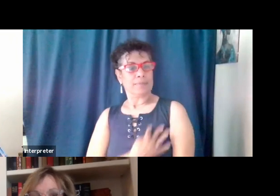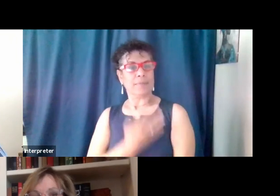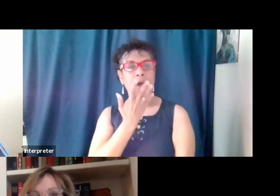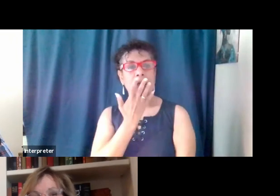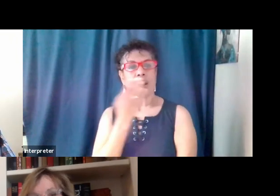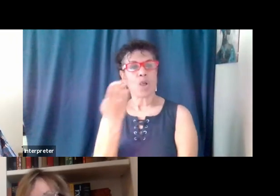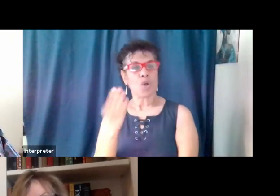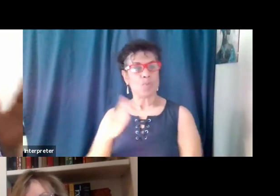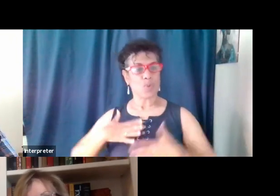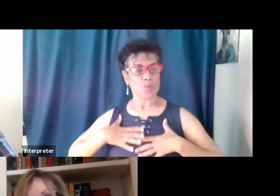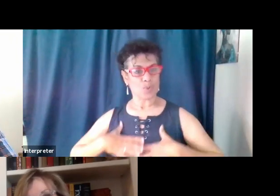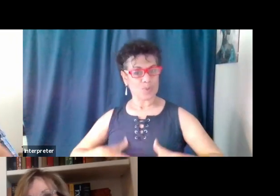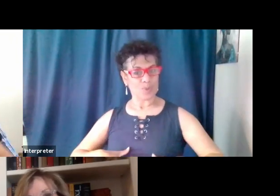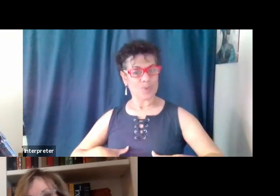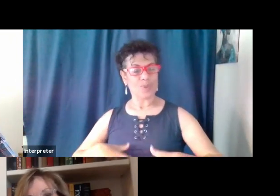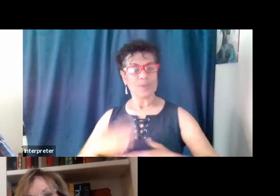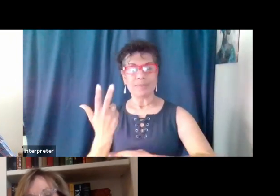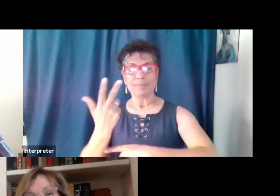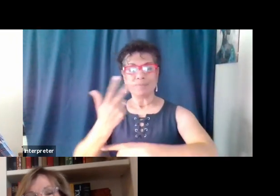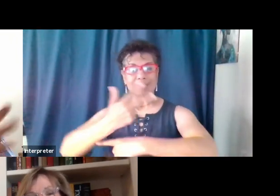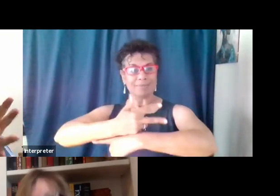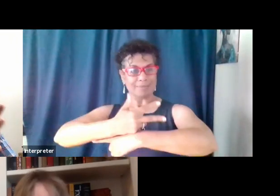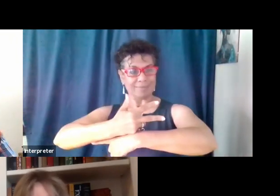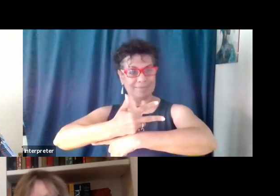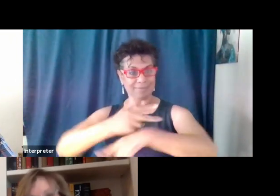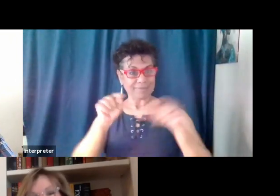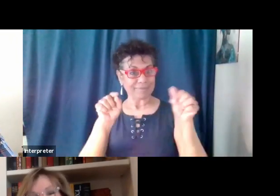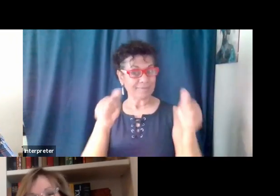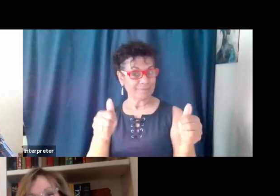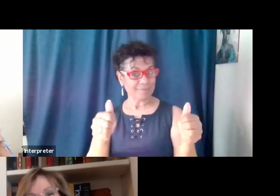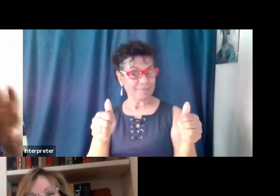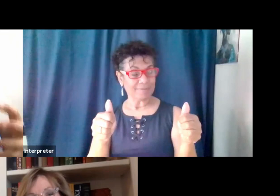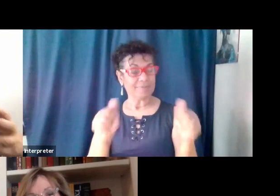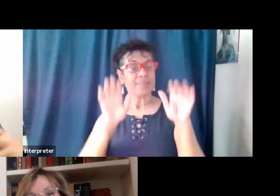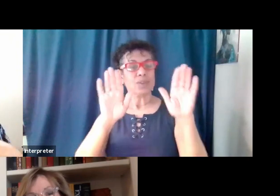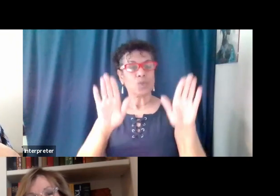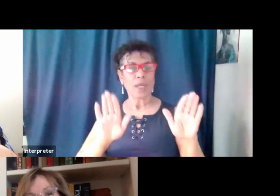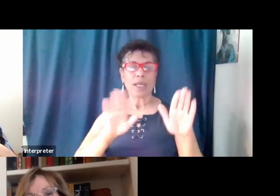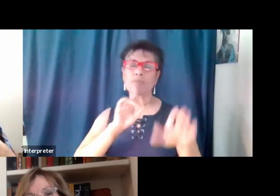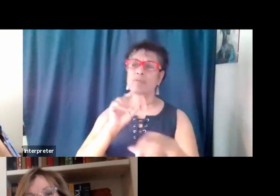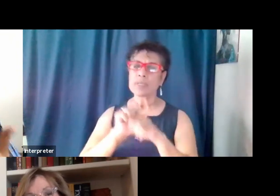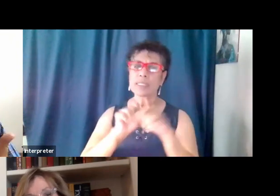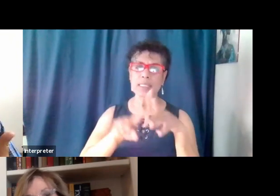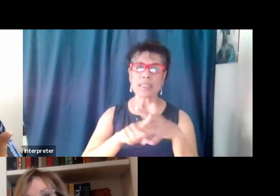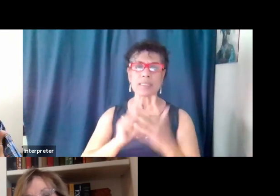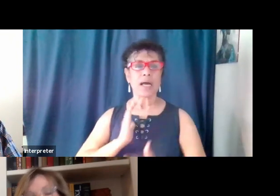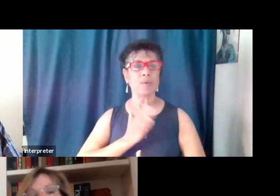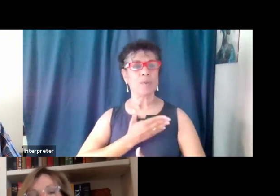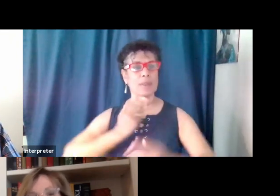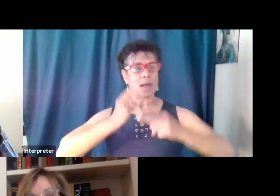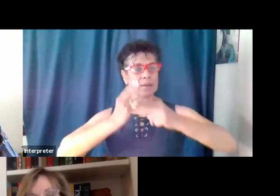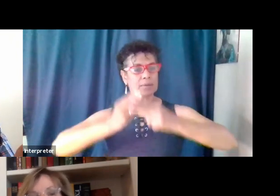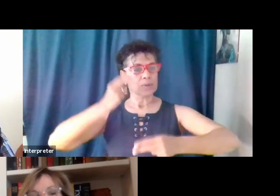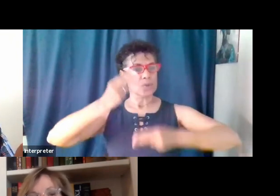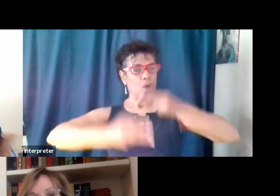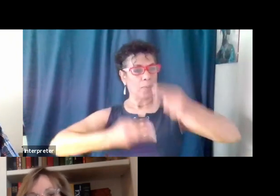So, day three, and today is the beginning of really of our nominations for